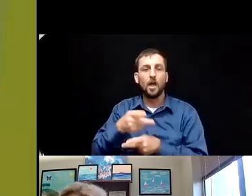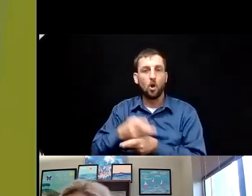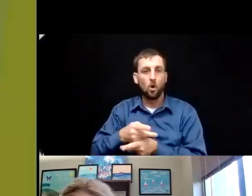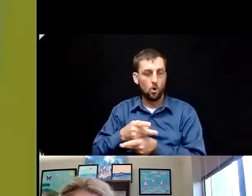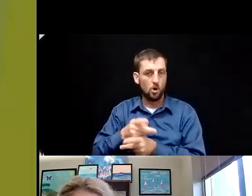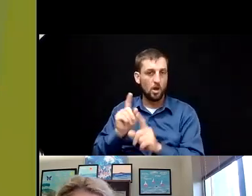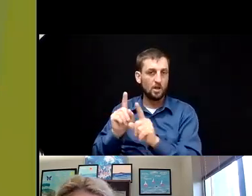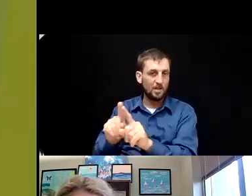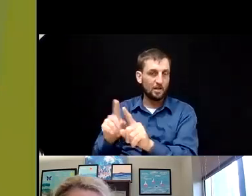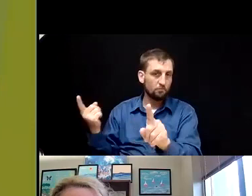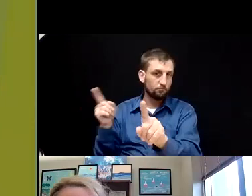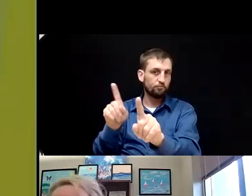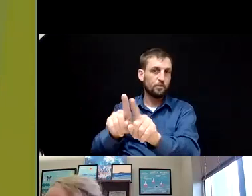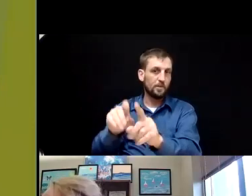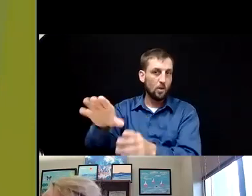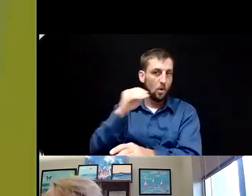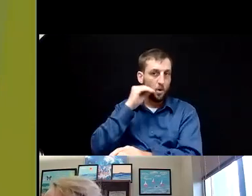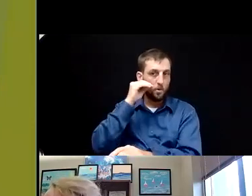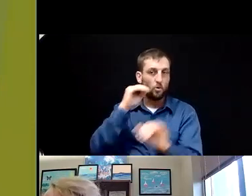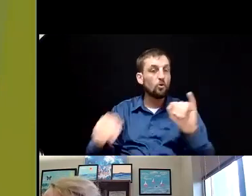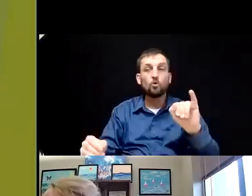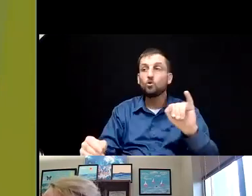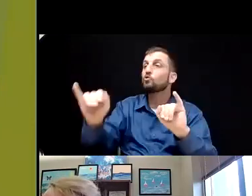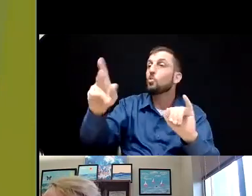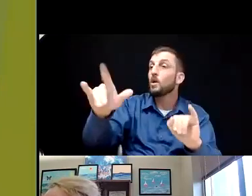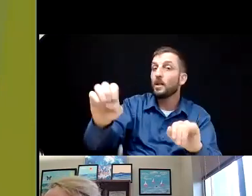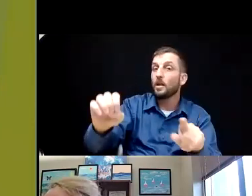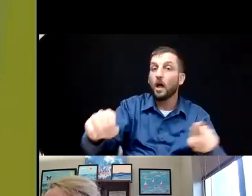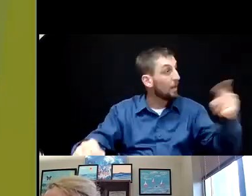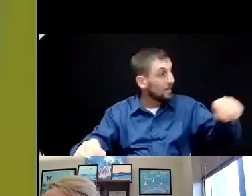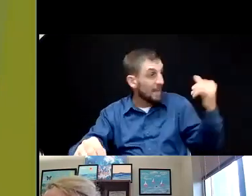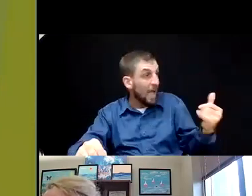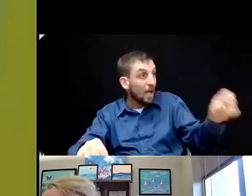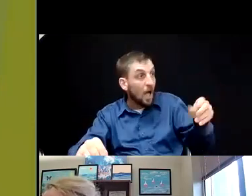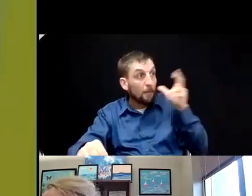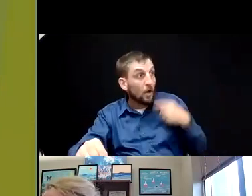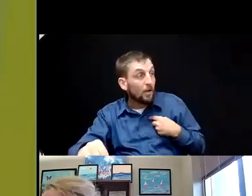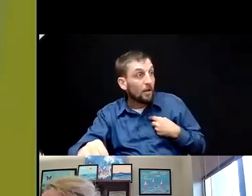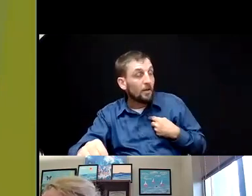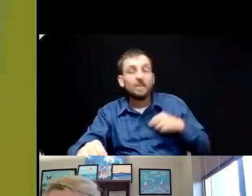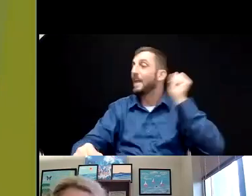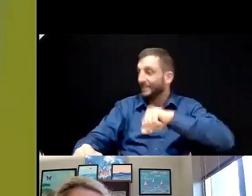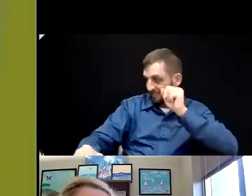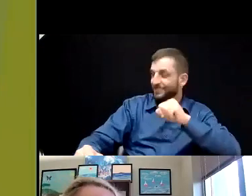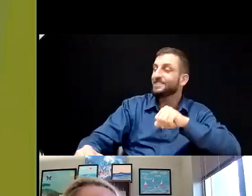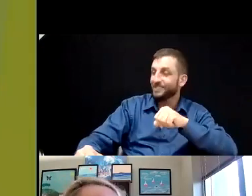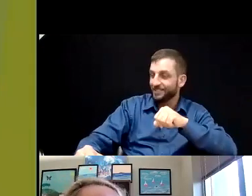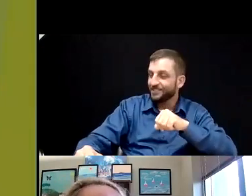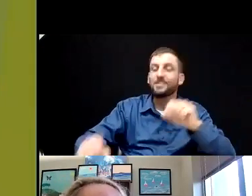warranted. Julie, can you try? Are you guys able to hear me now? Yes.